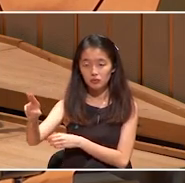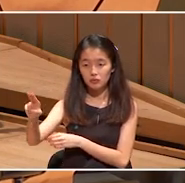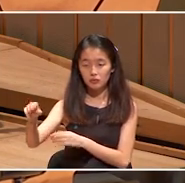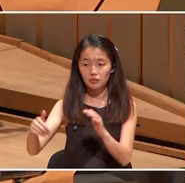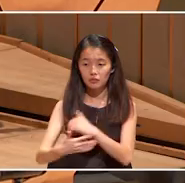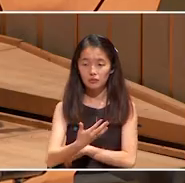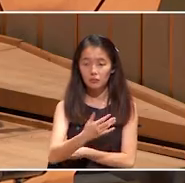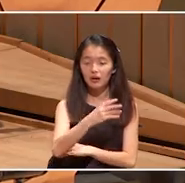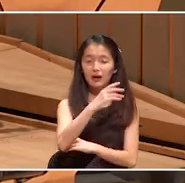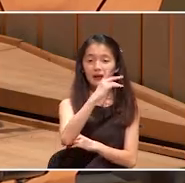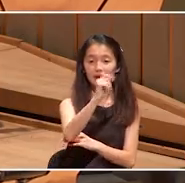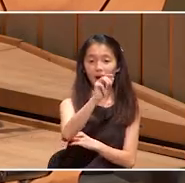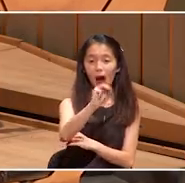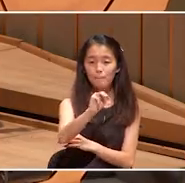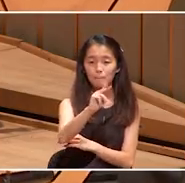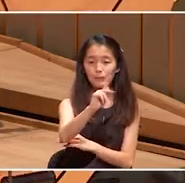Kam Ki-yong.